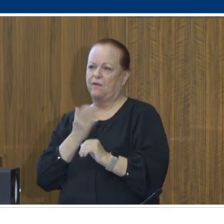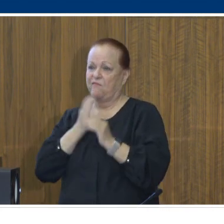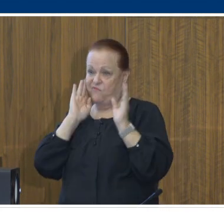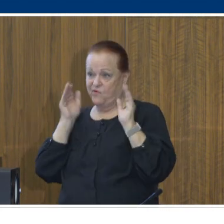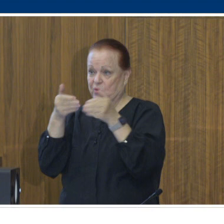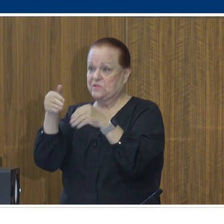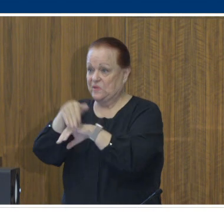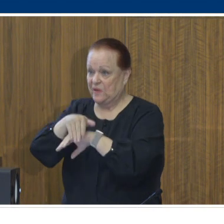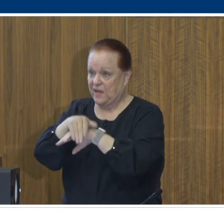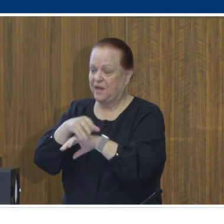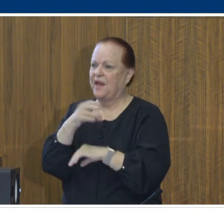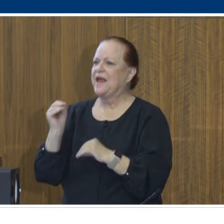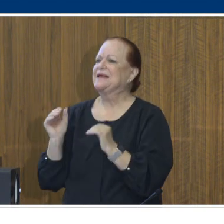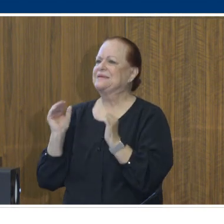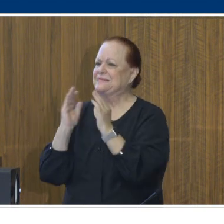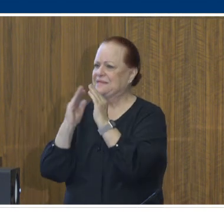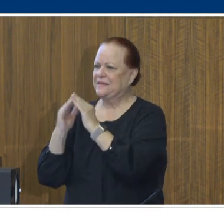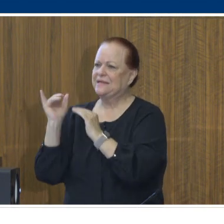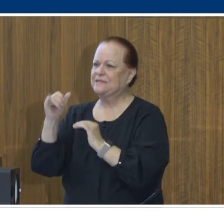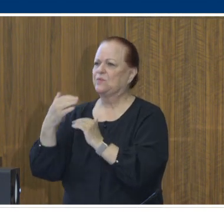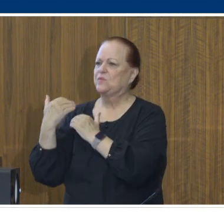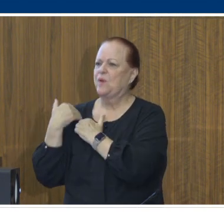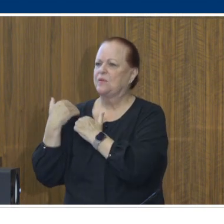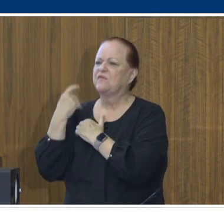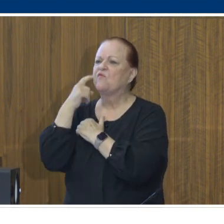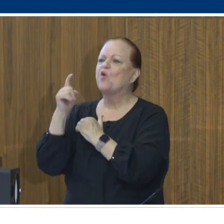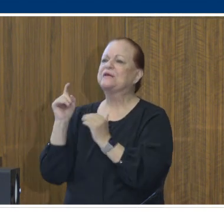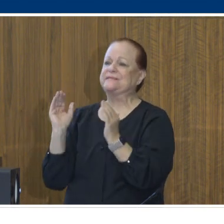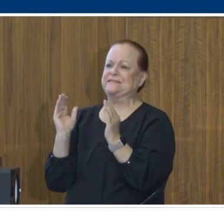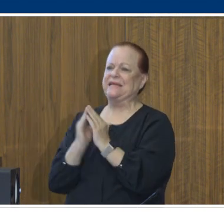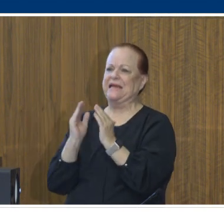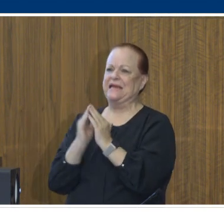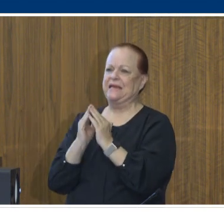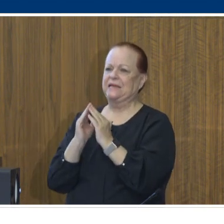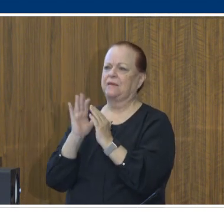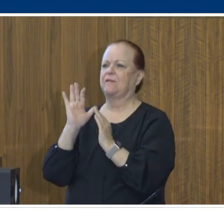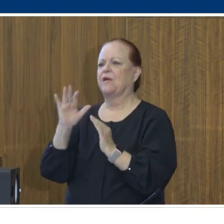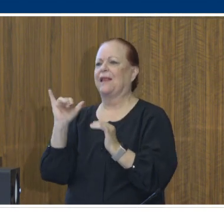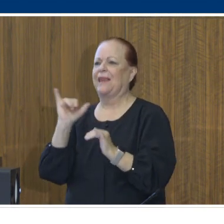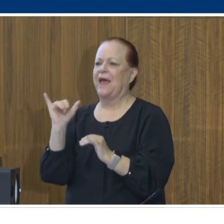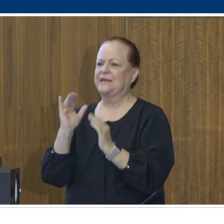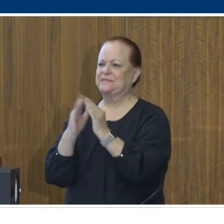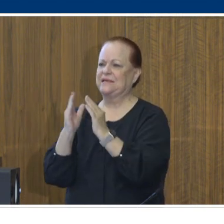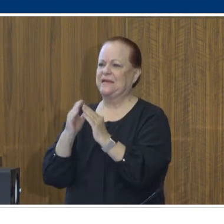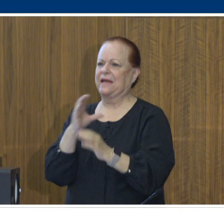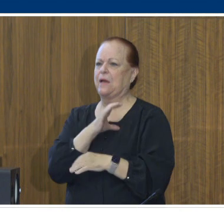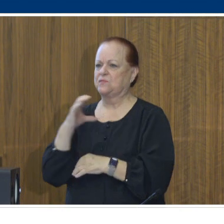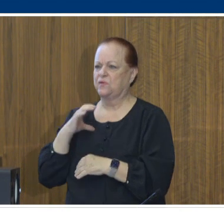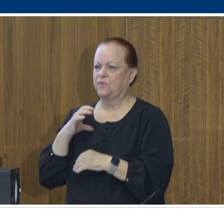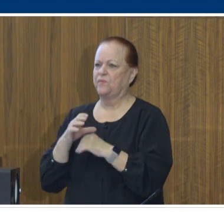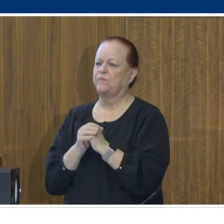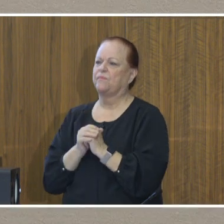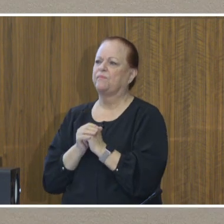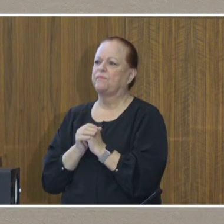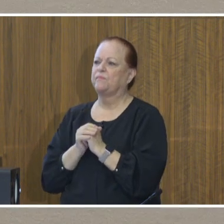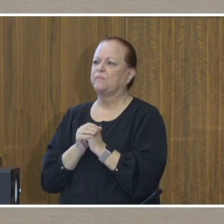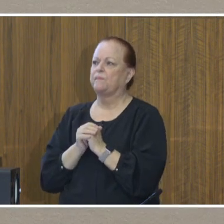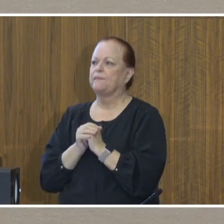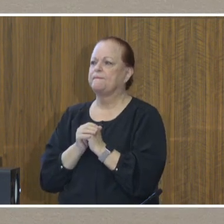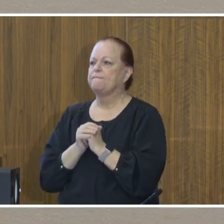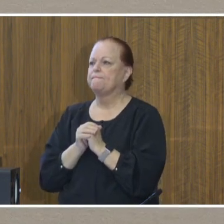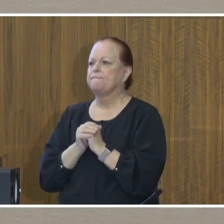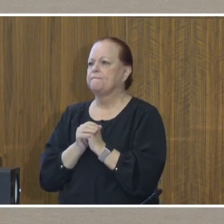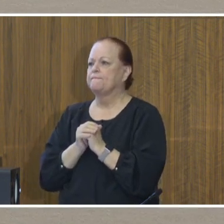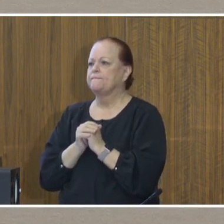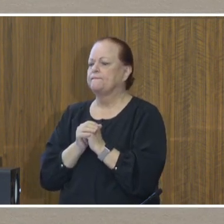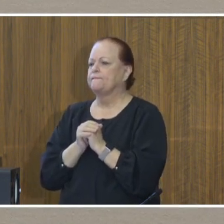cities are responsible for redrawing city council districts, if applicable, if they elect their city councils by district, as not